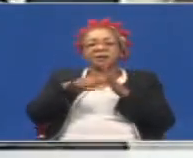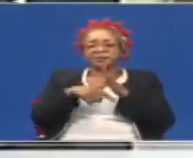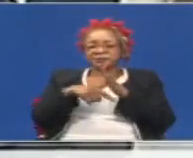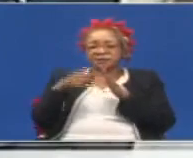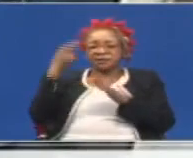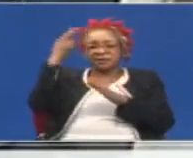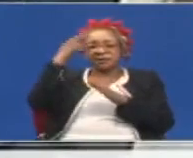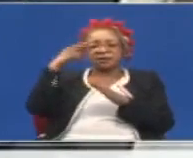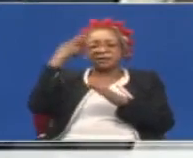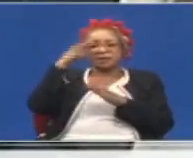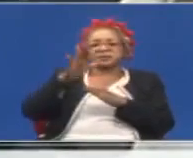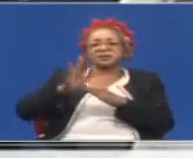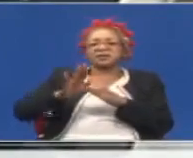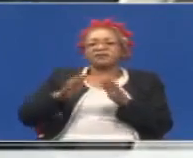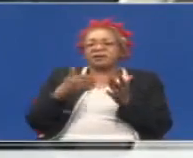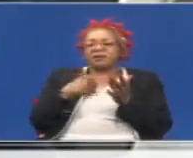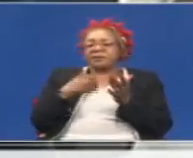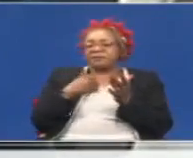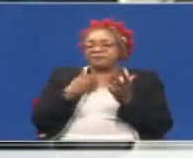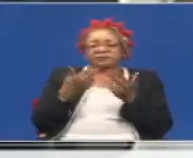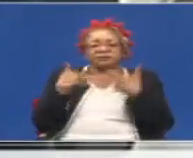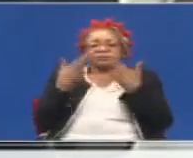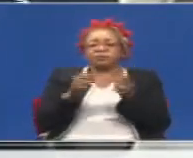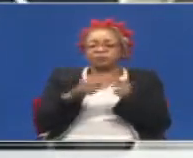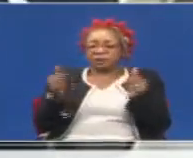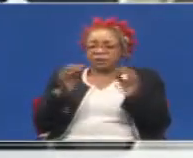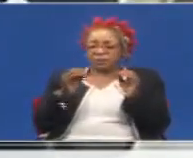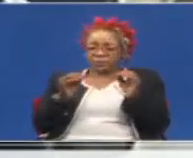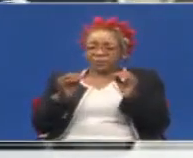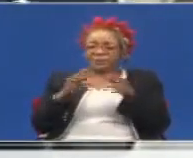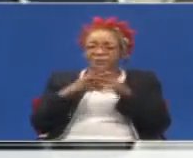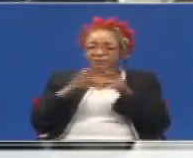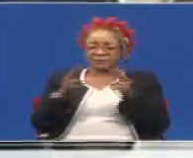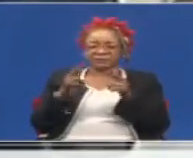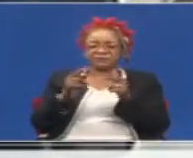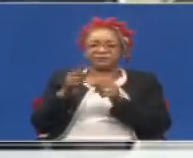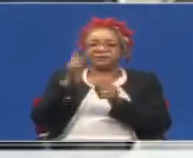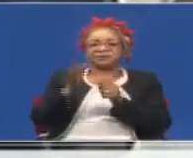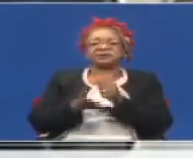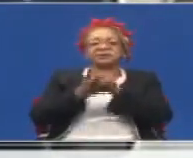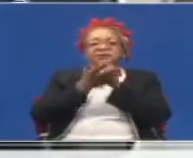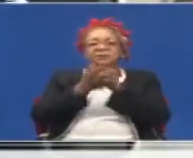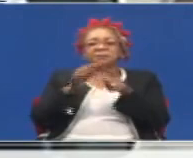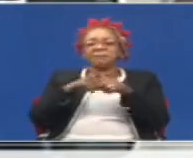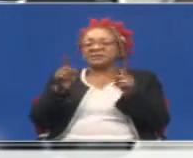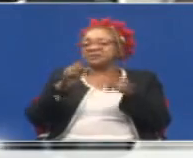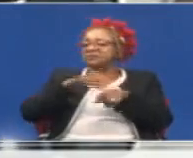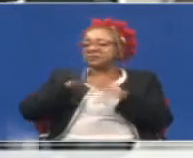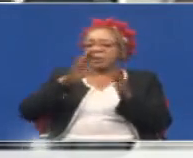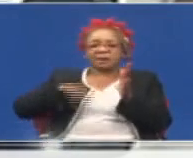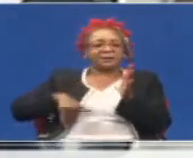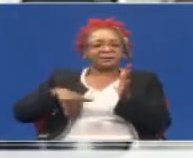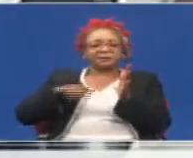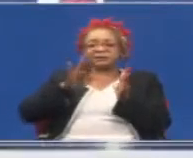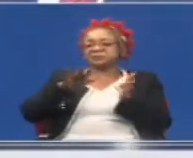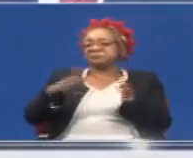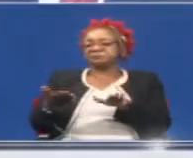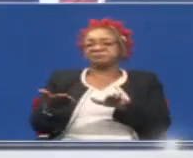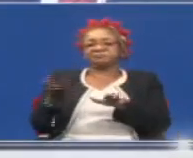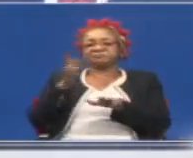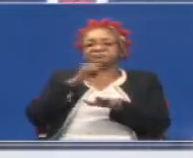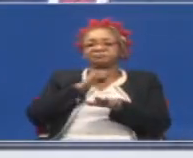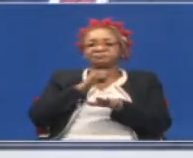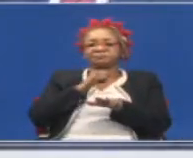realize Otieno is unresponsive and they begin administering CPR to him, but it's too late. Otieno is dead. At